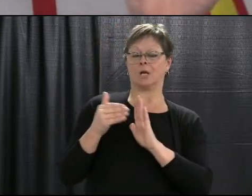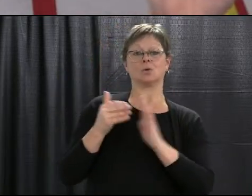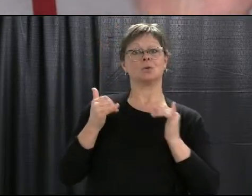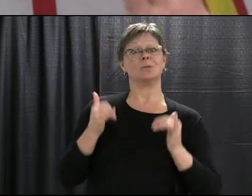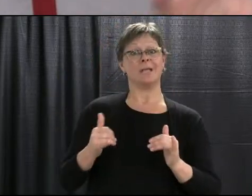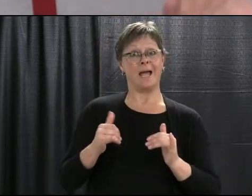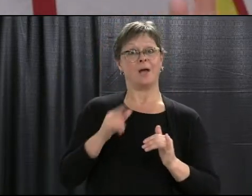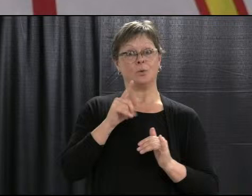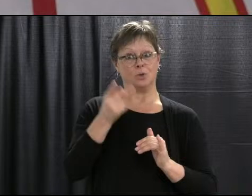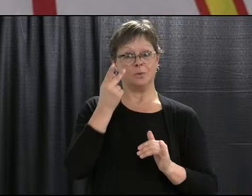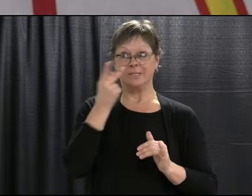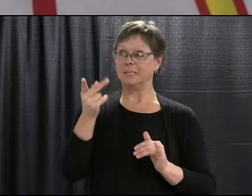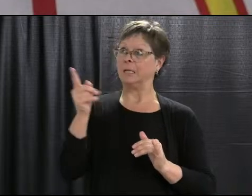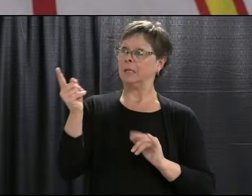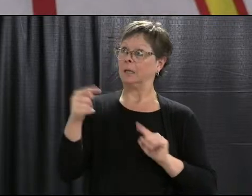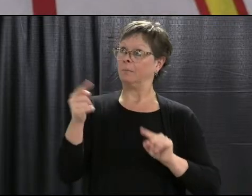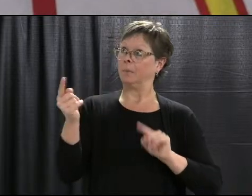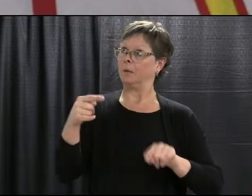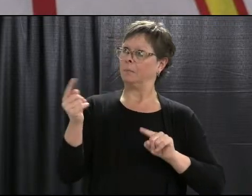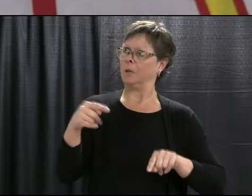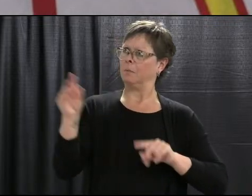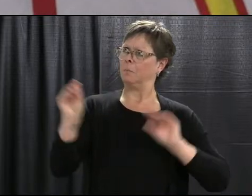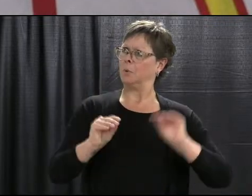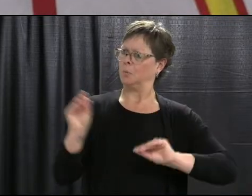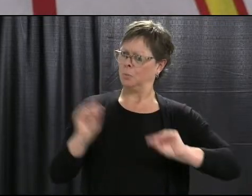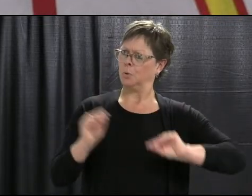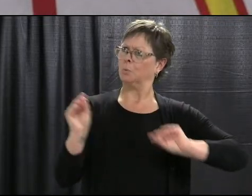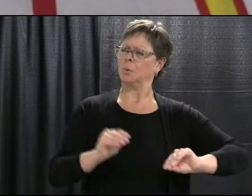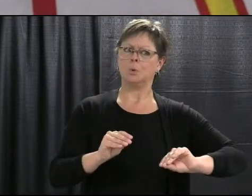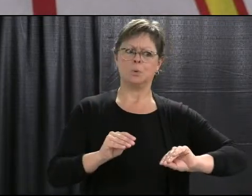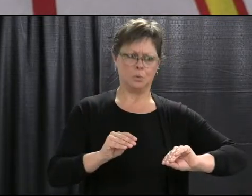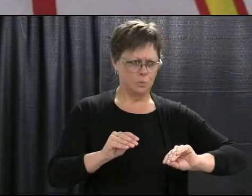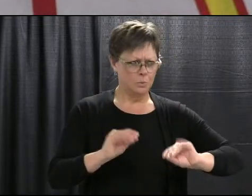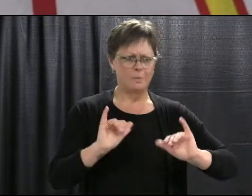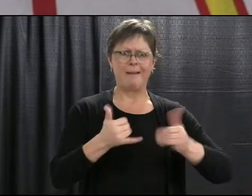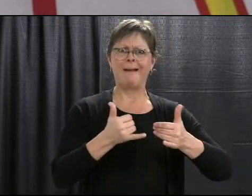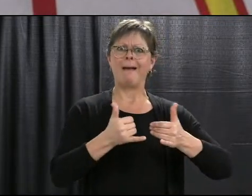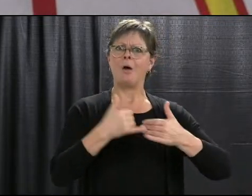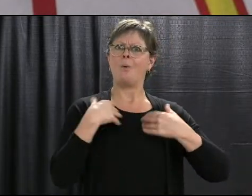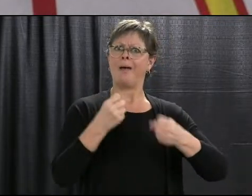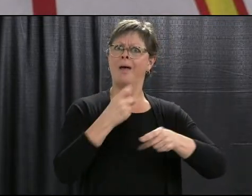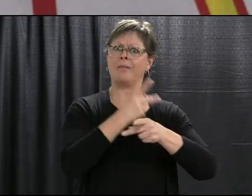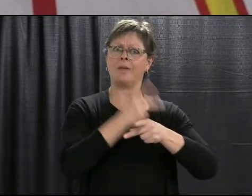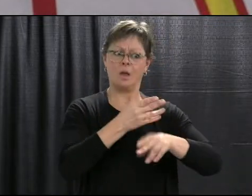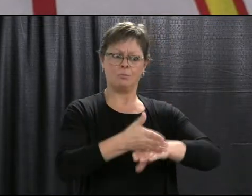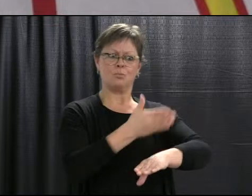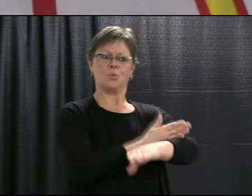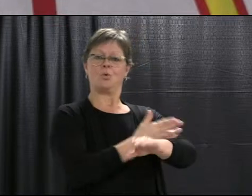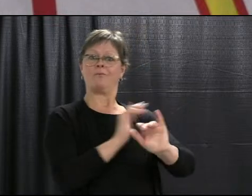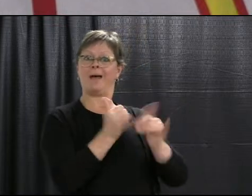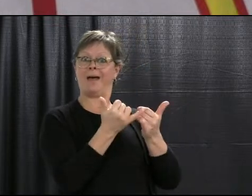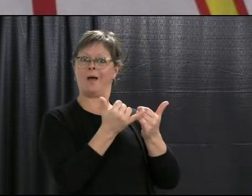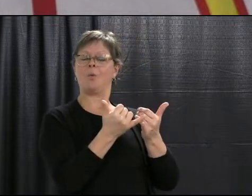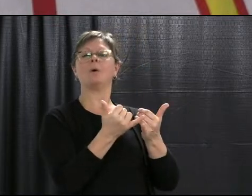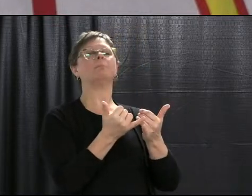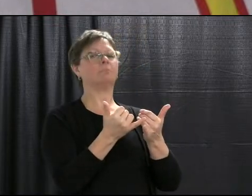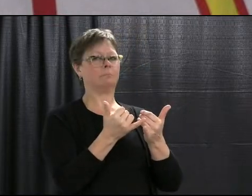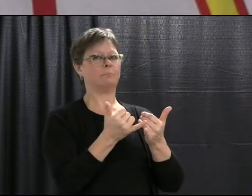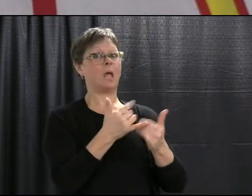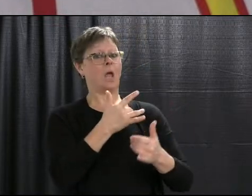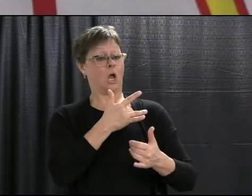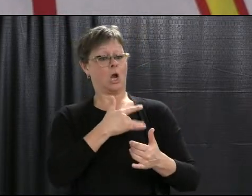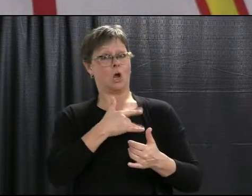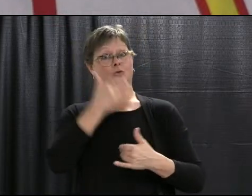start to see a larger picture in how we are improving healthcare. So the fact that we've announced the Cardiovascular Stroke